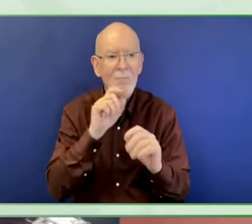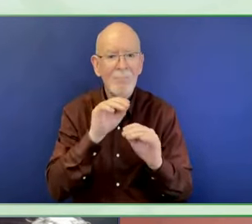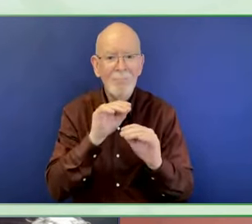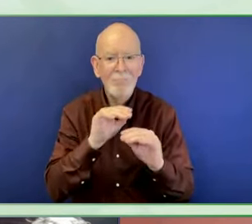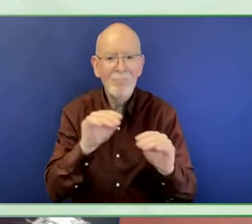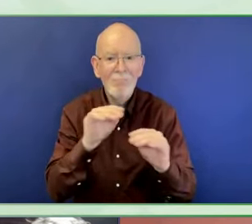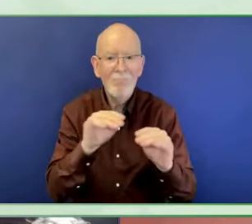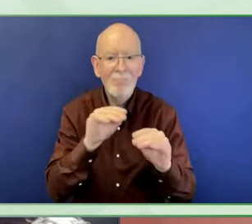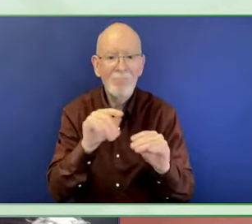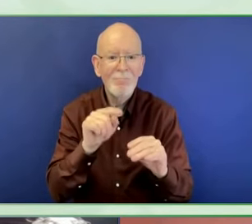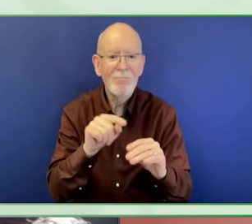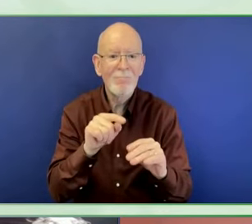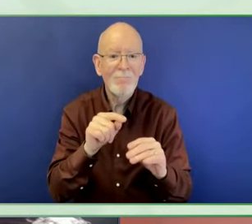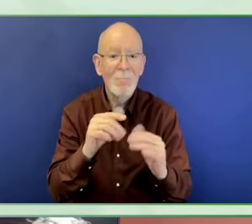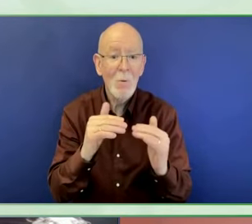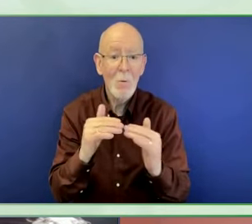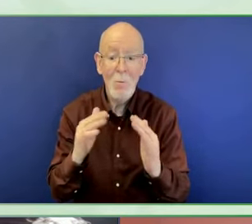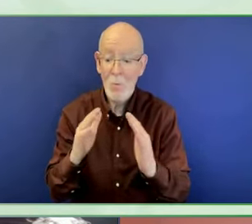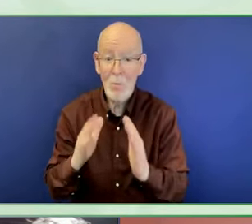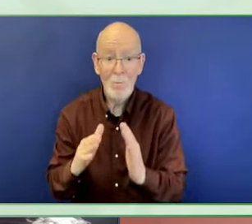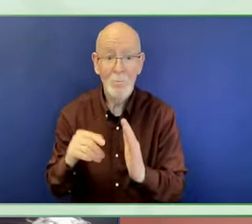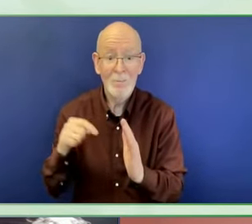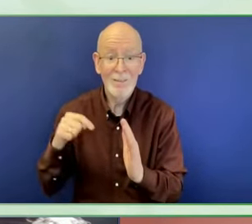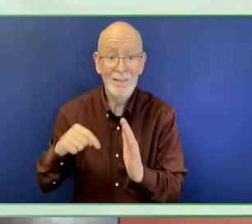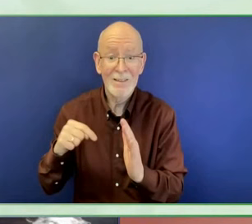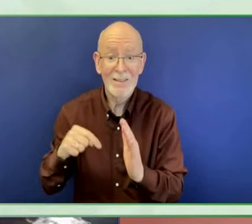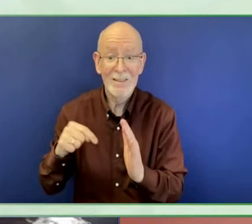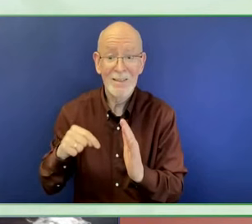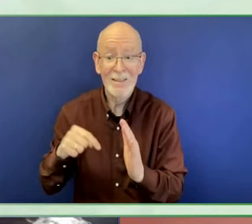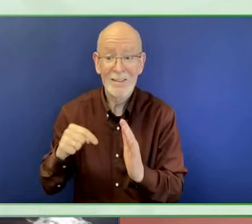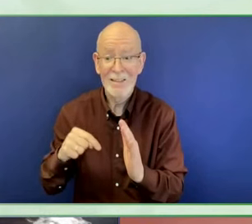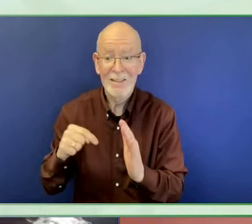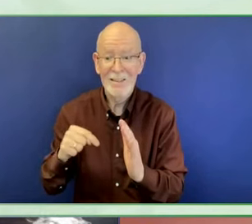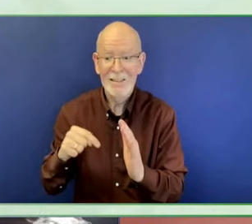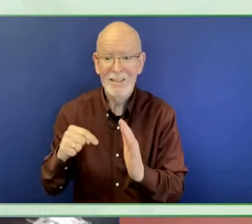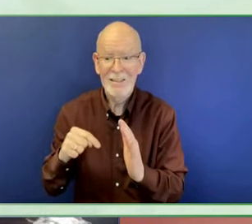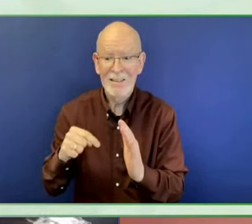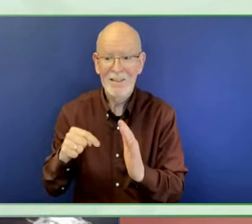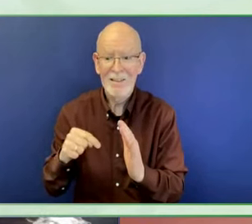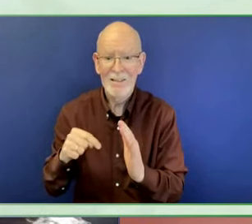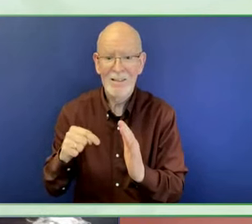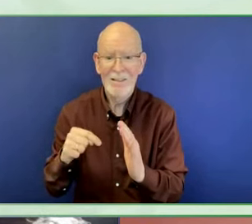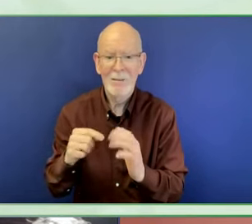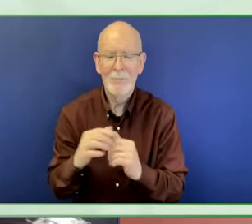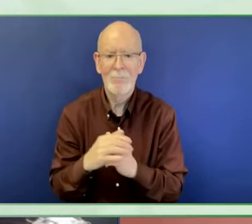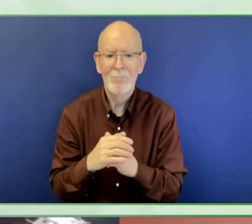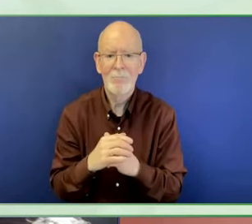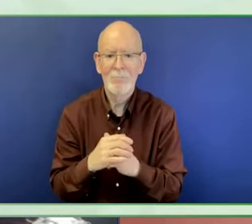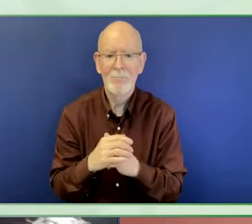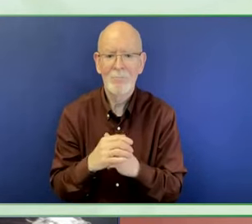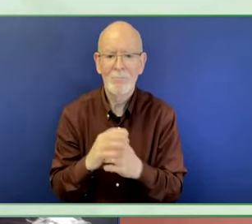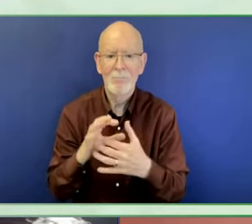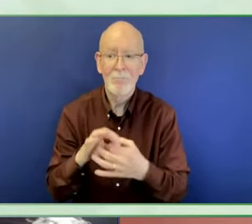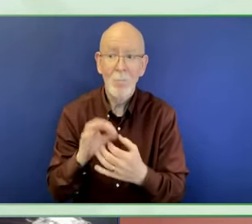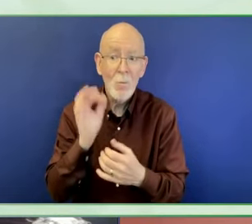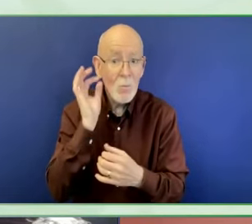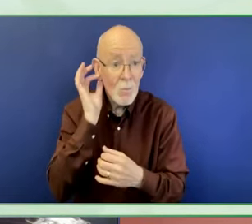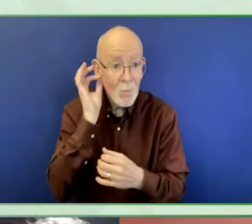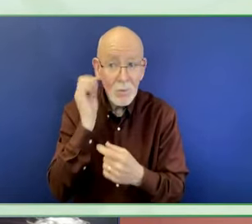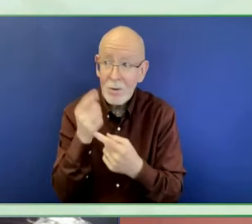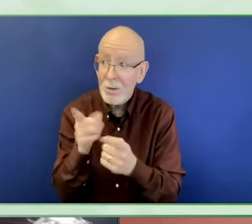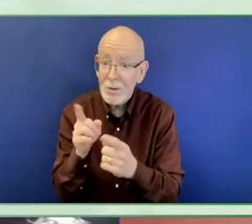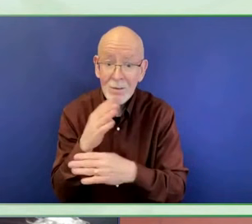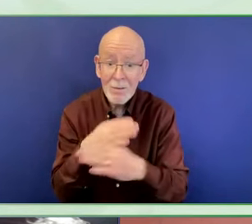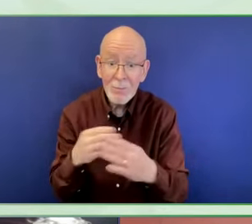it will go a long way, because if they are comfortable discussing about sex, discussing about every